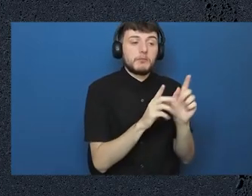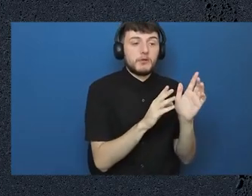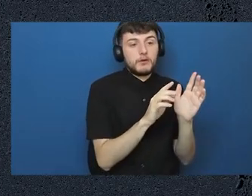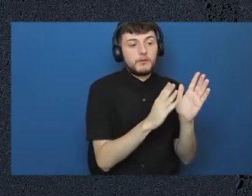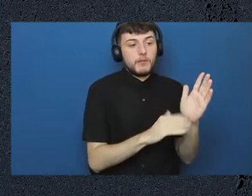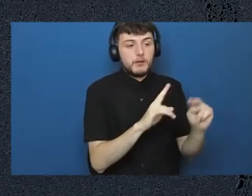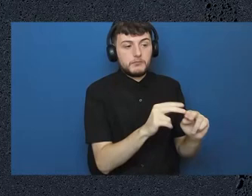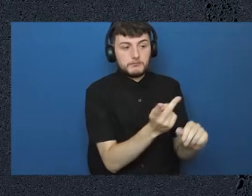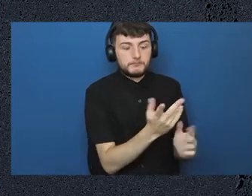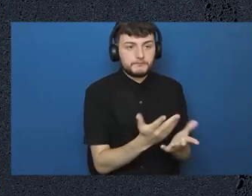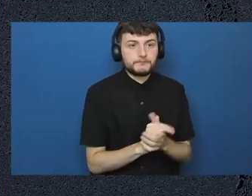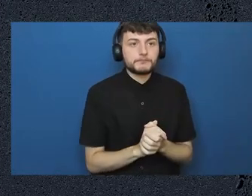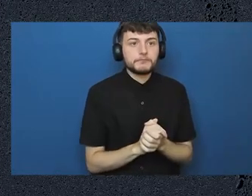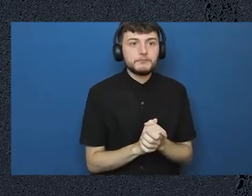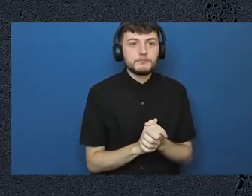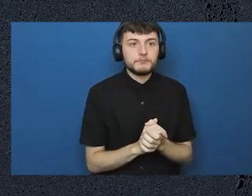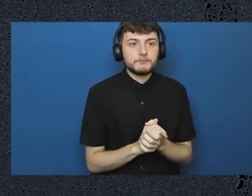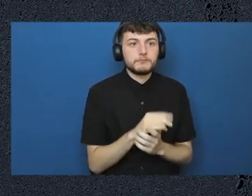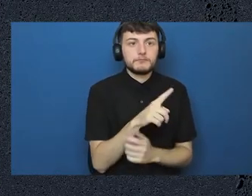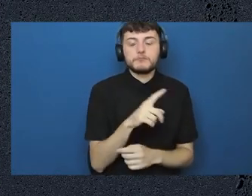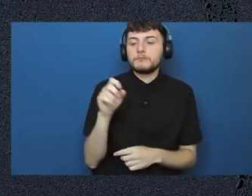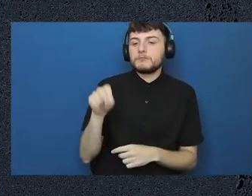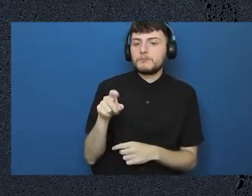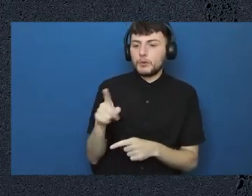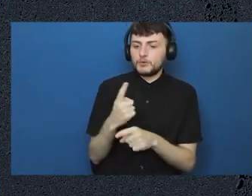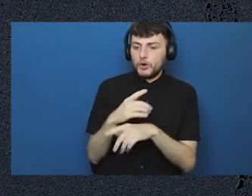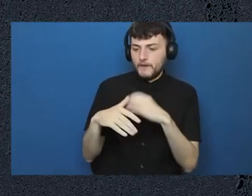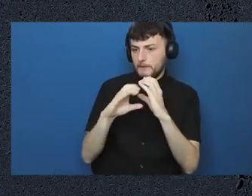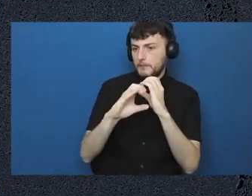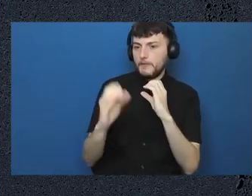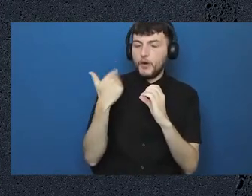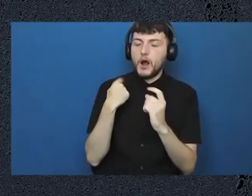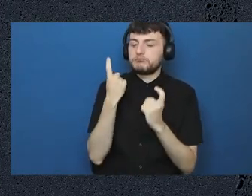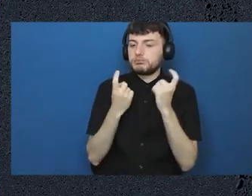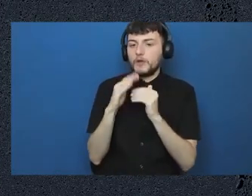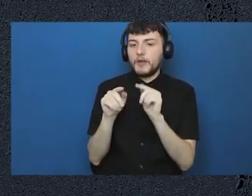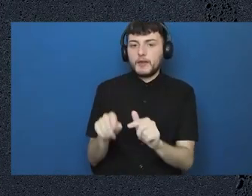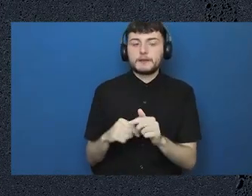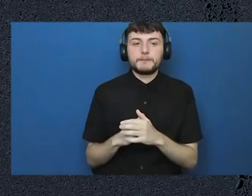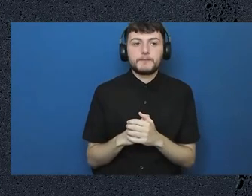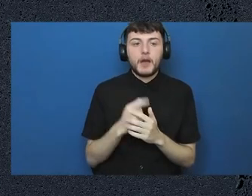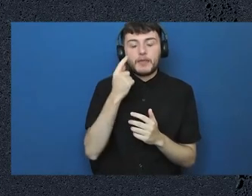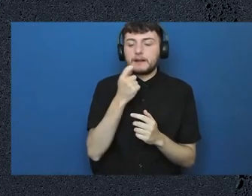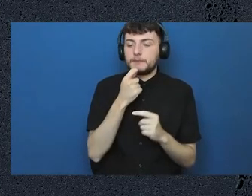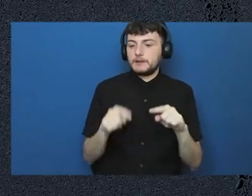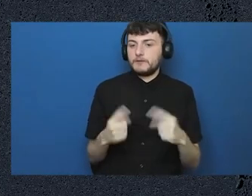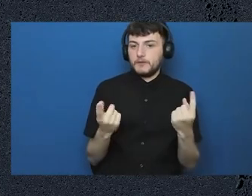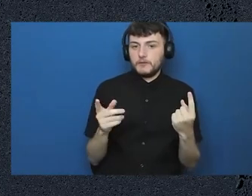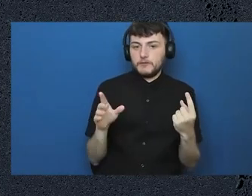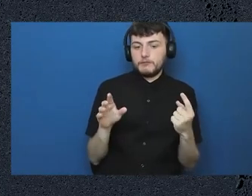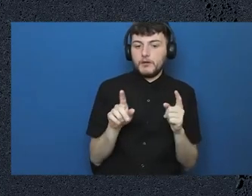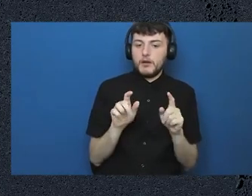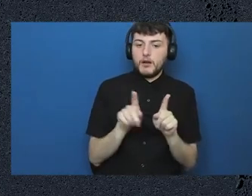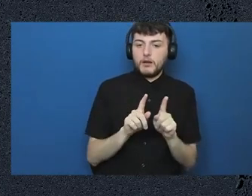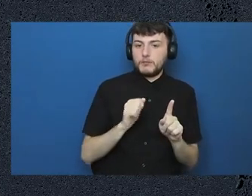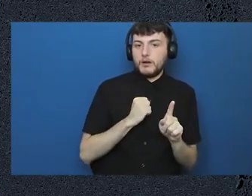I was thinking about the pipeline as you were talking about it, right? And I guess that's where there's a little bit of a difference from coming from a country like from India or